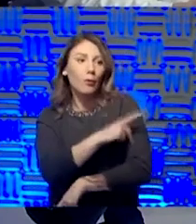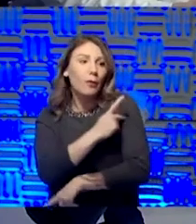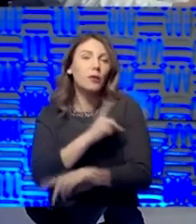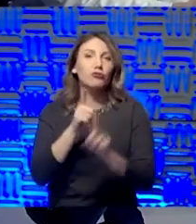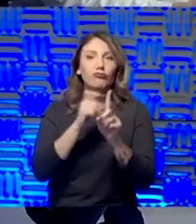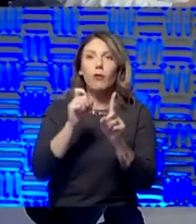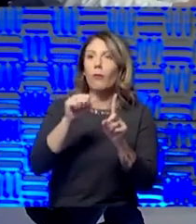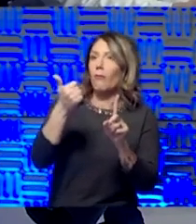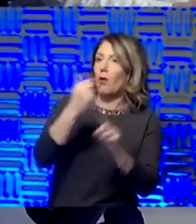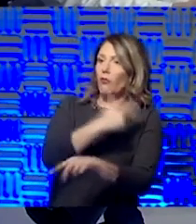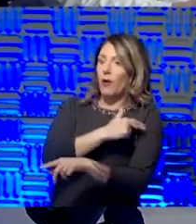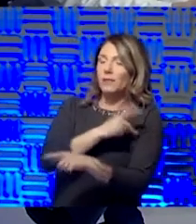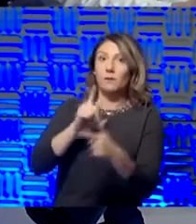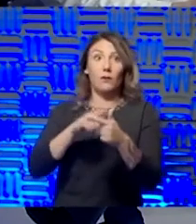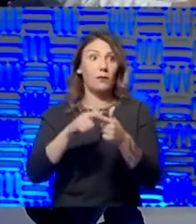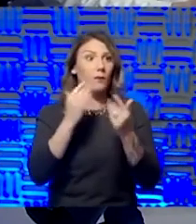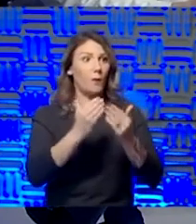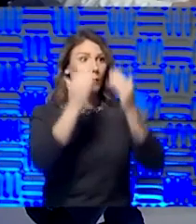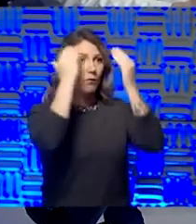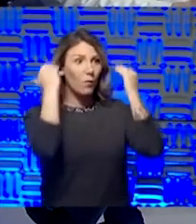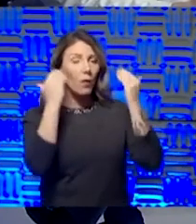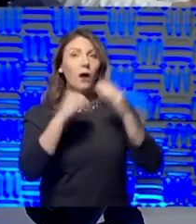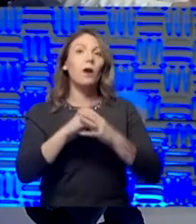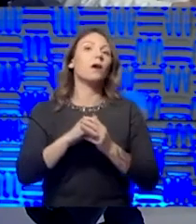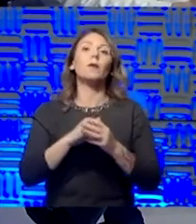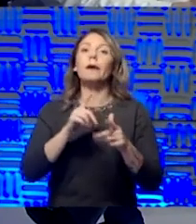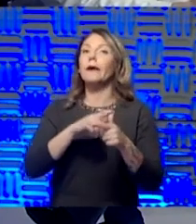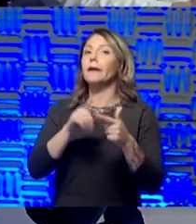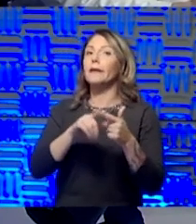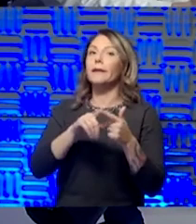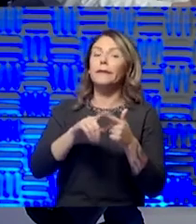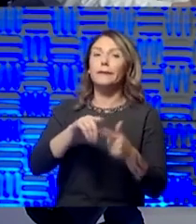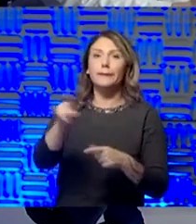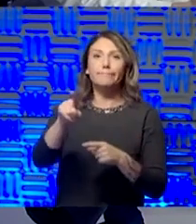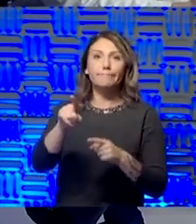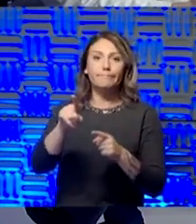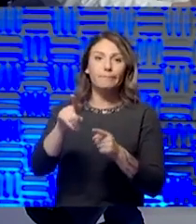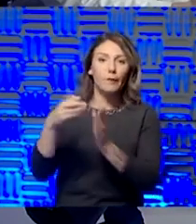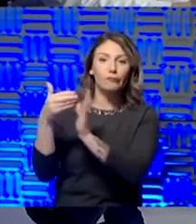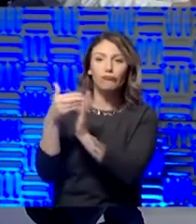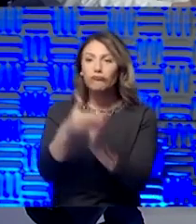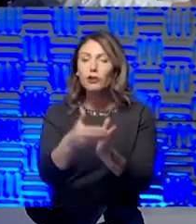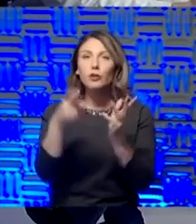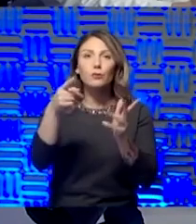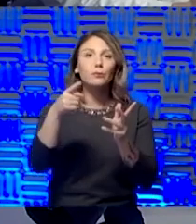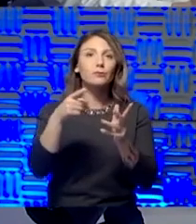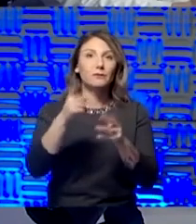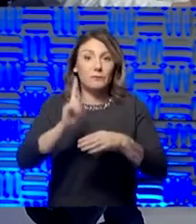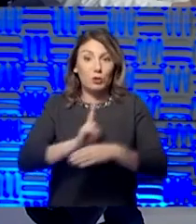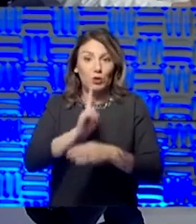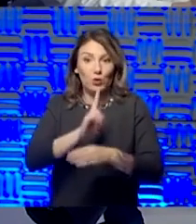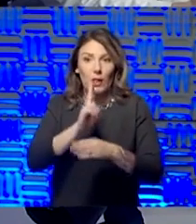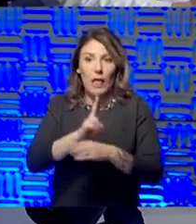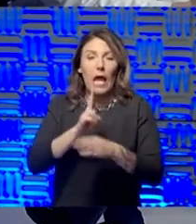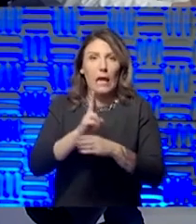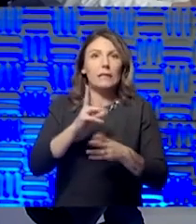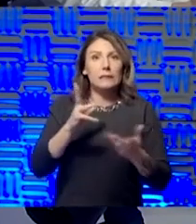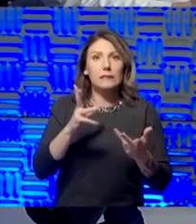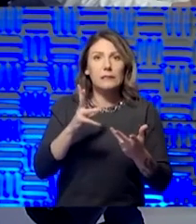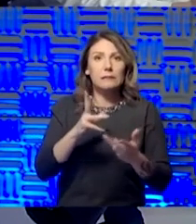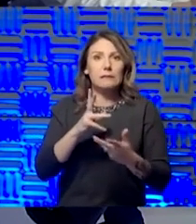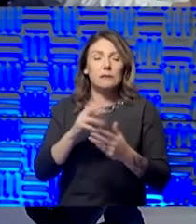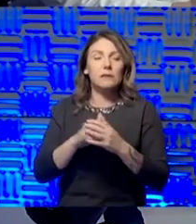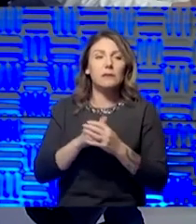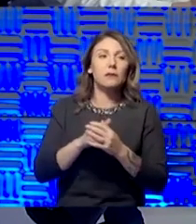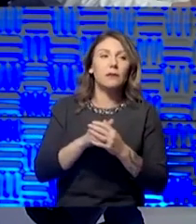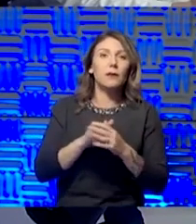overwhelmed? So then the Javits Center was being opened. The ship, you know, was going to be utilized. But then they